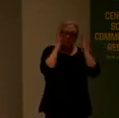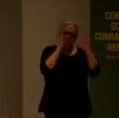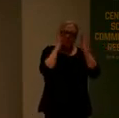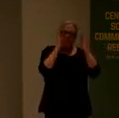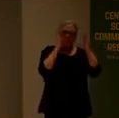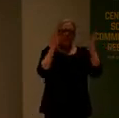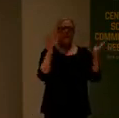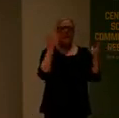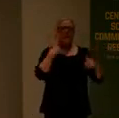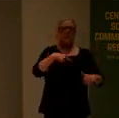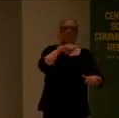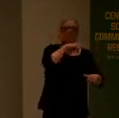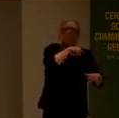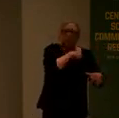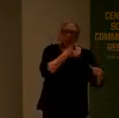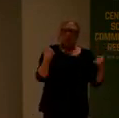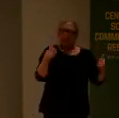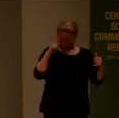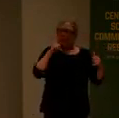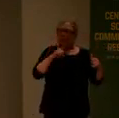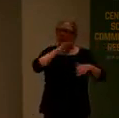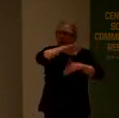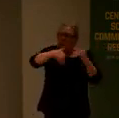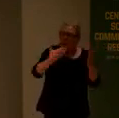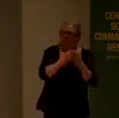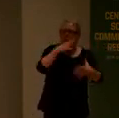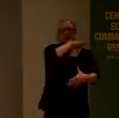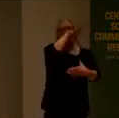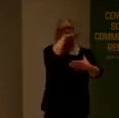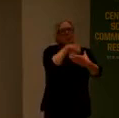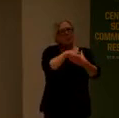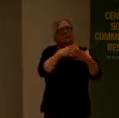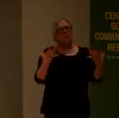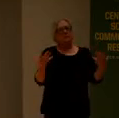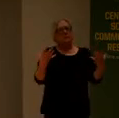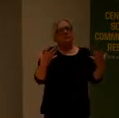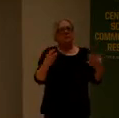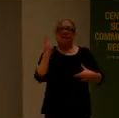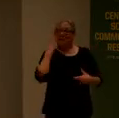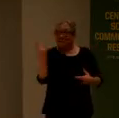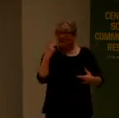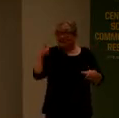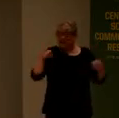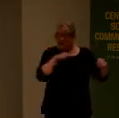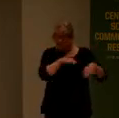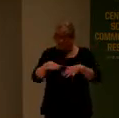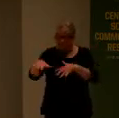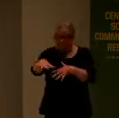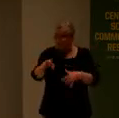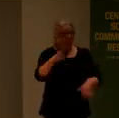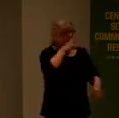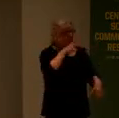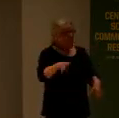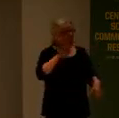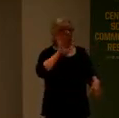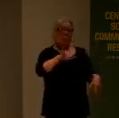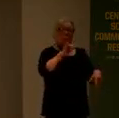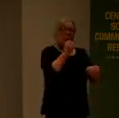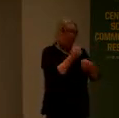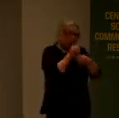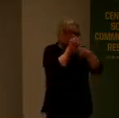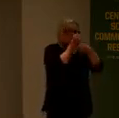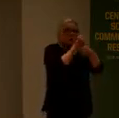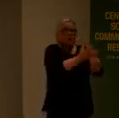part of an ecosystem? When you polluted something, even small thing in the river, you actually create not just the climate change, but